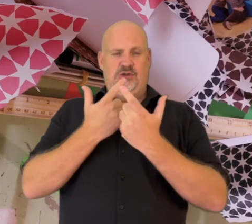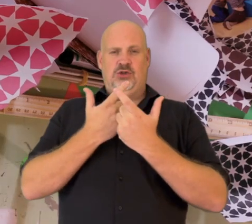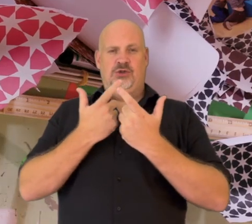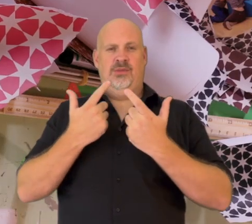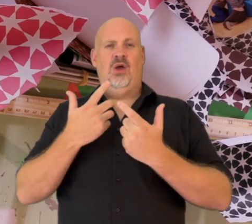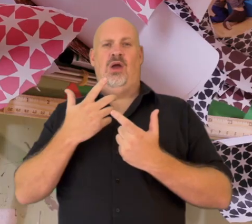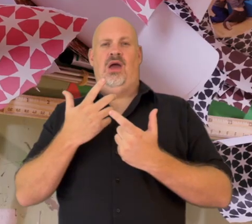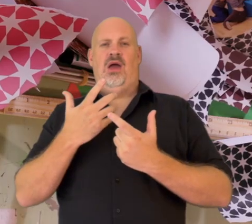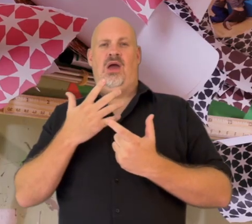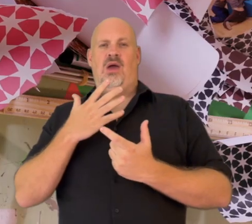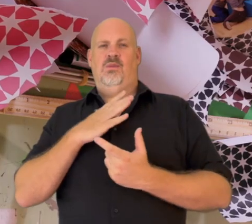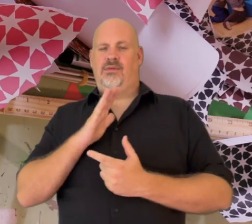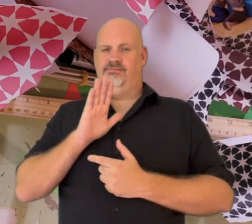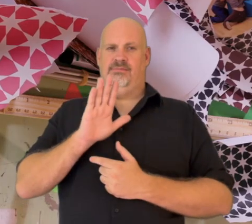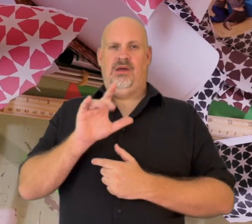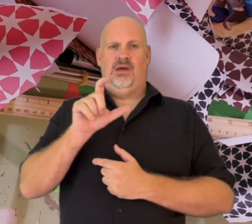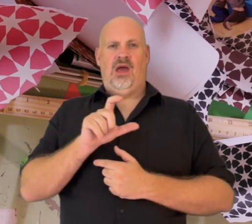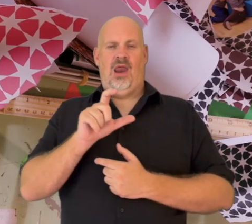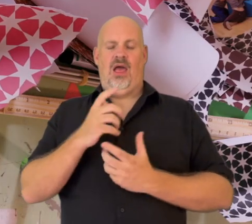with a bit of flat colour somewhere.